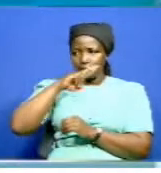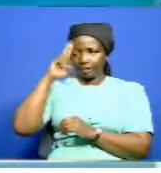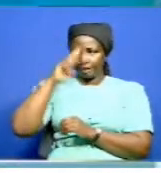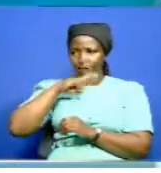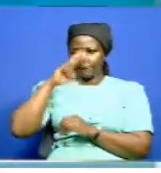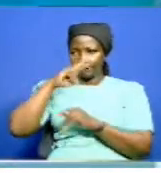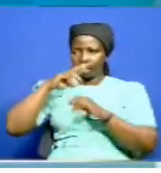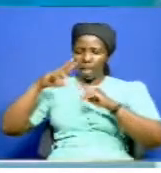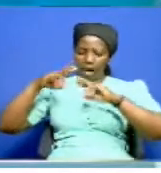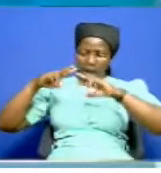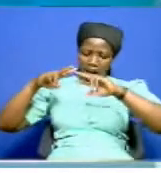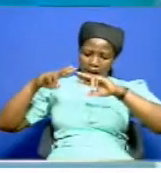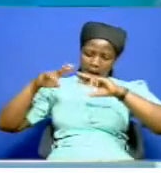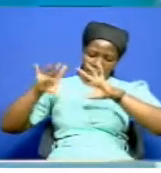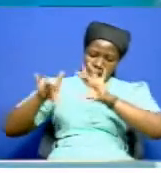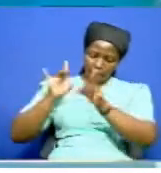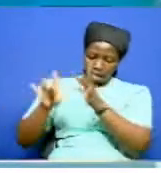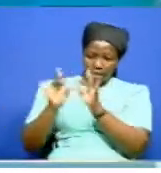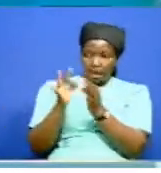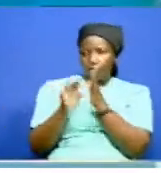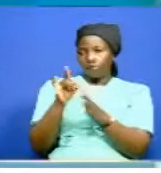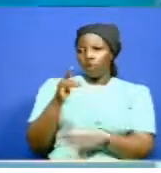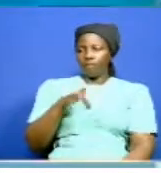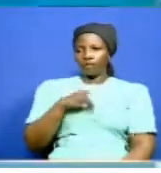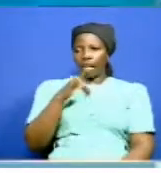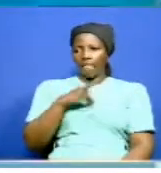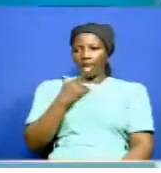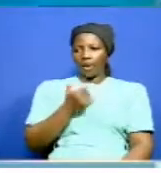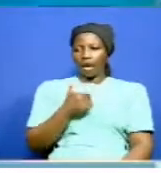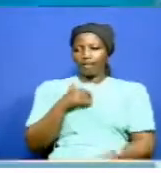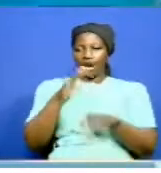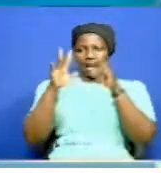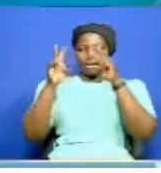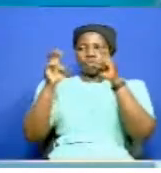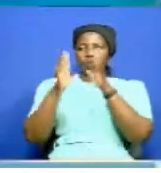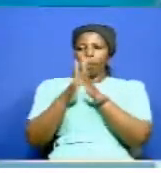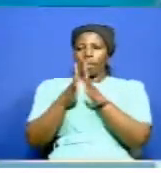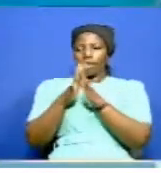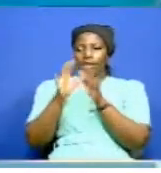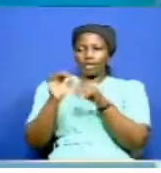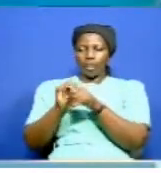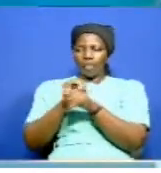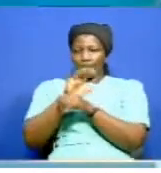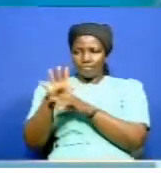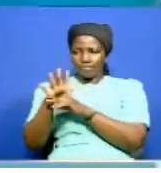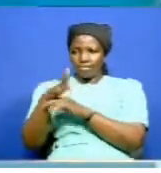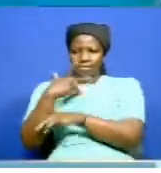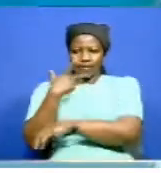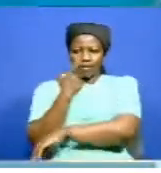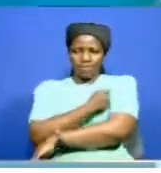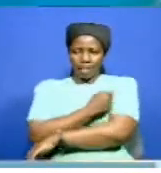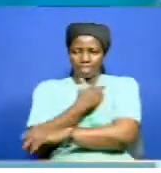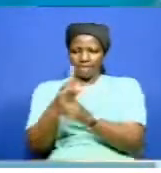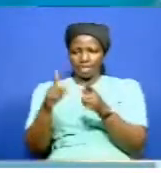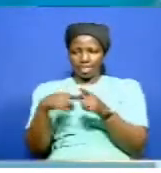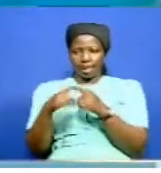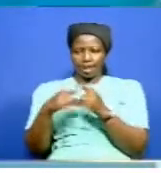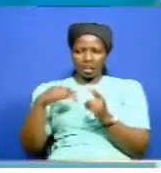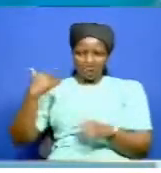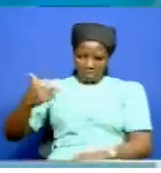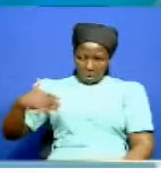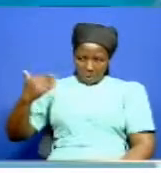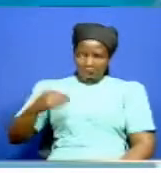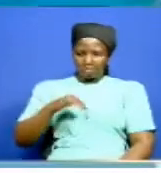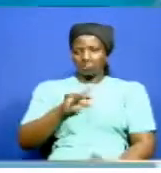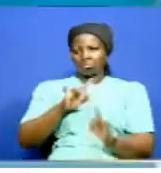there might be an issue with yourself, maybe with the contents of the vaccine, then it's always good to seek medical